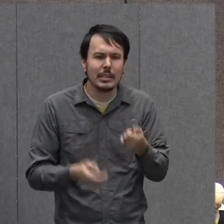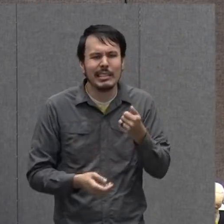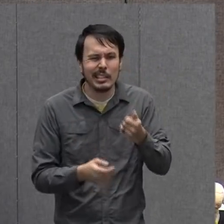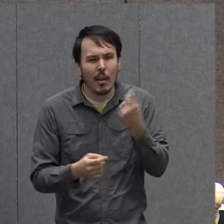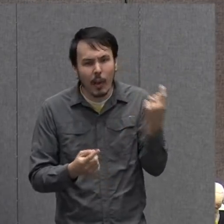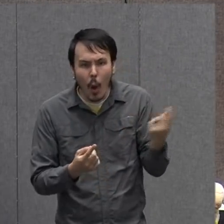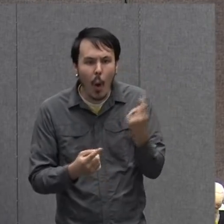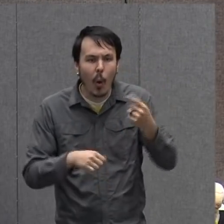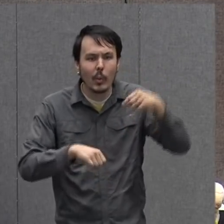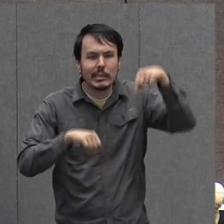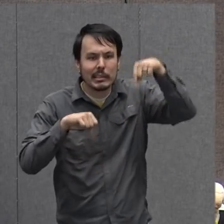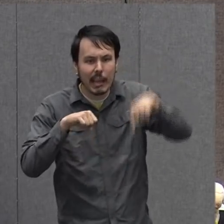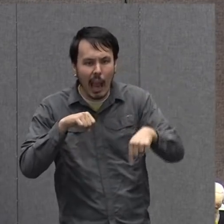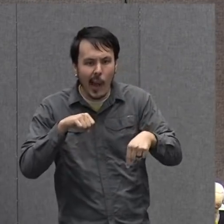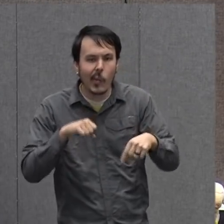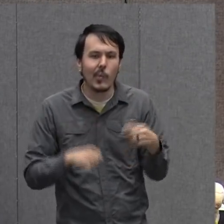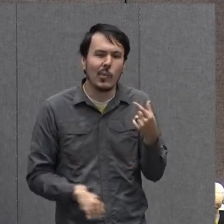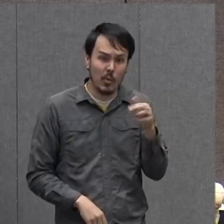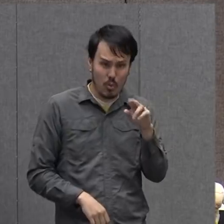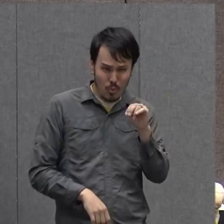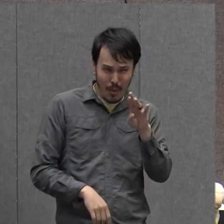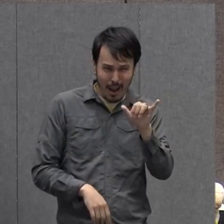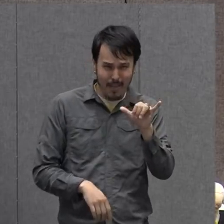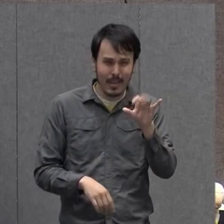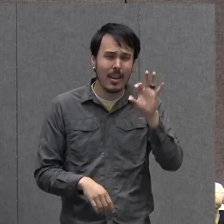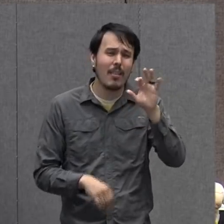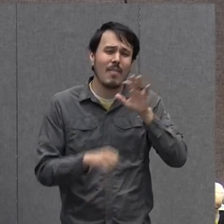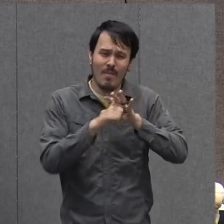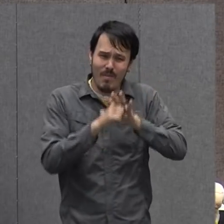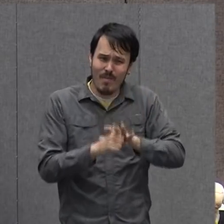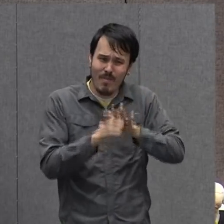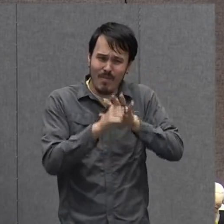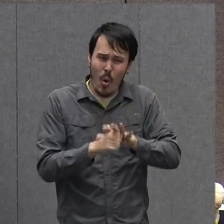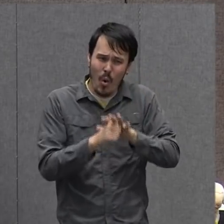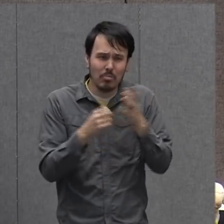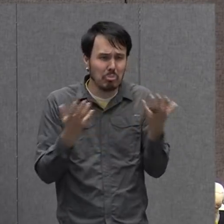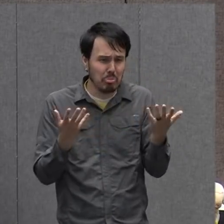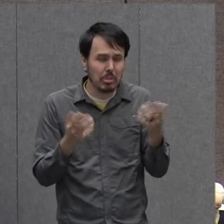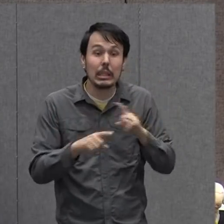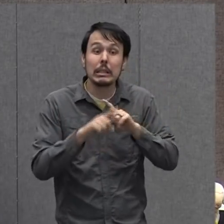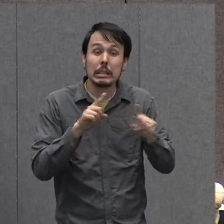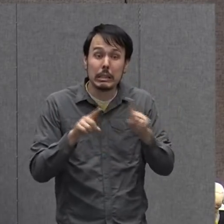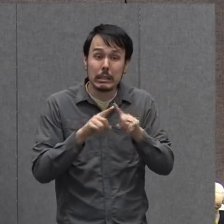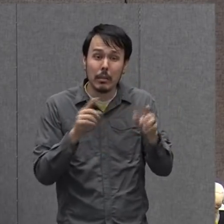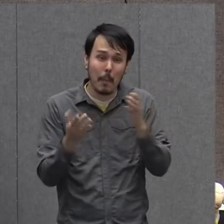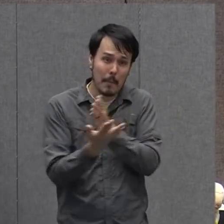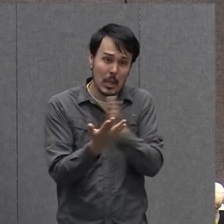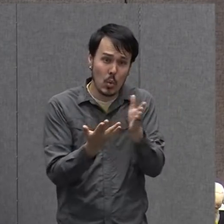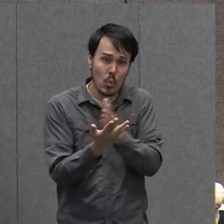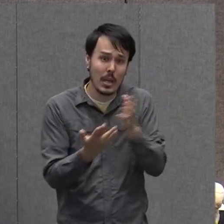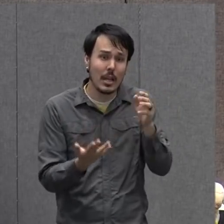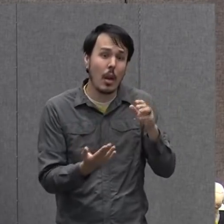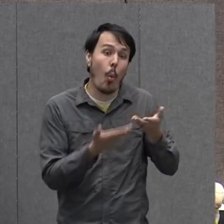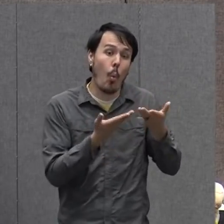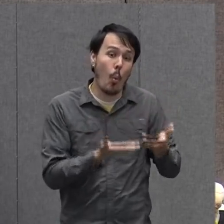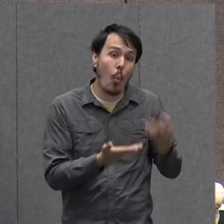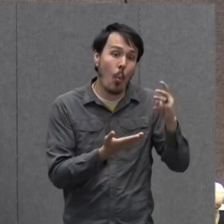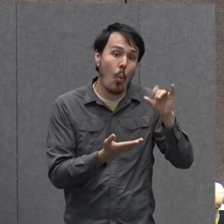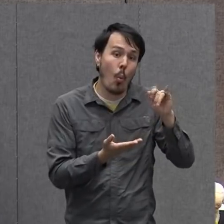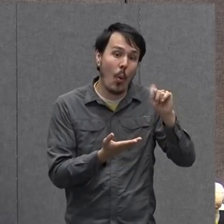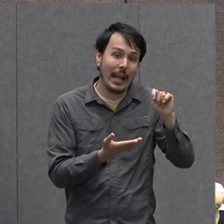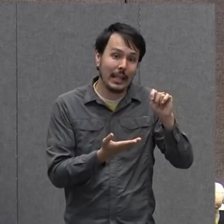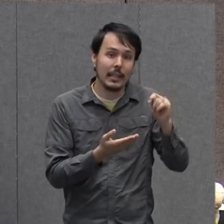So I want to show you something else that maybe you haven't seen before with the units here for gravity. So Earth has a gravity